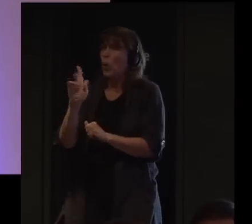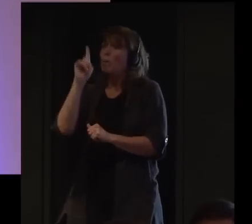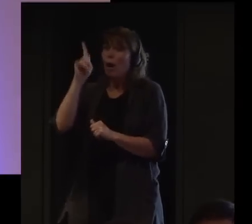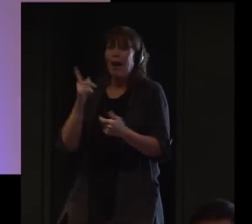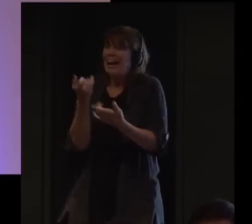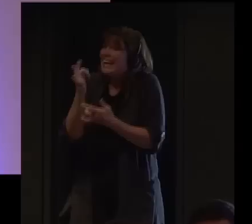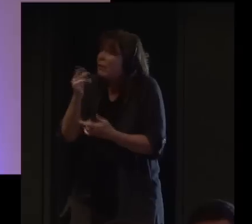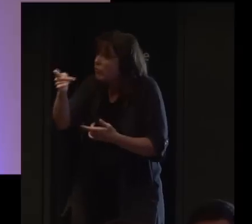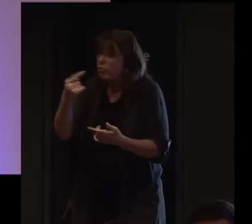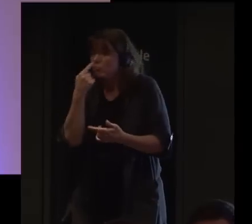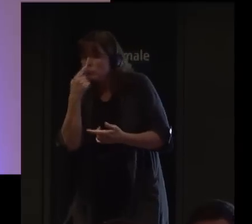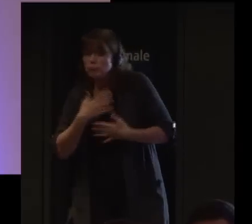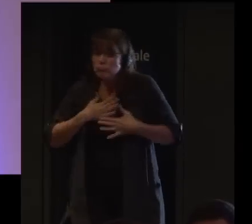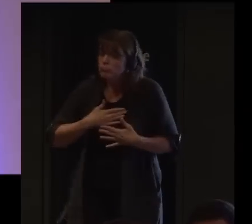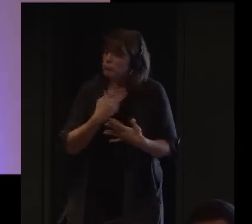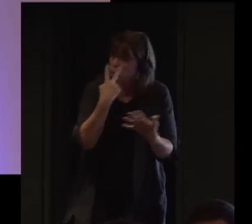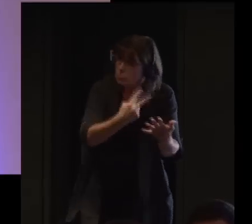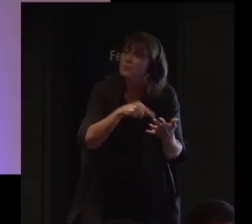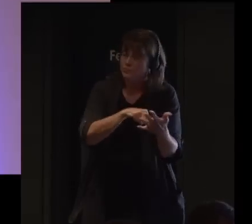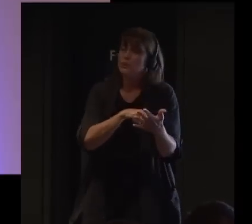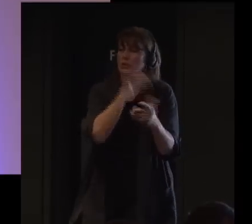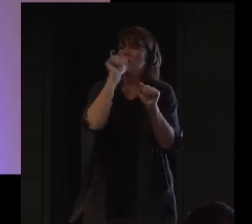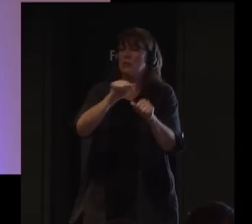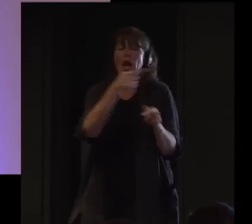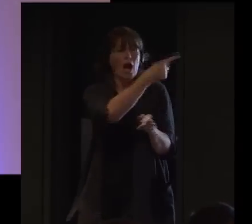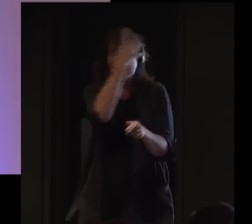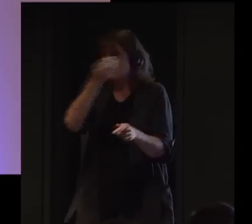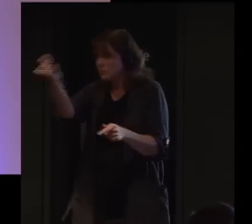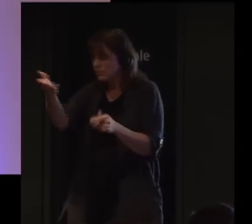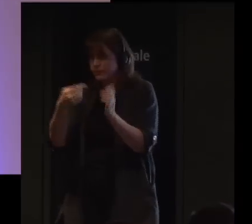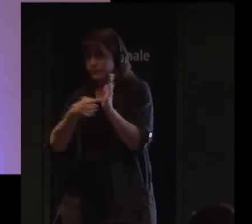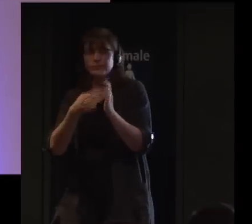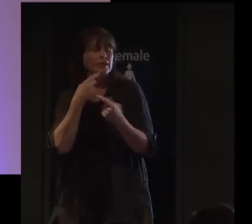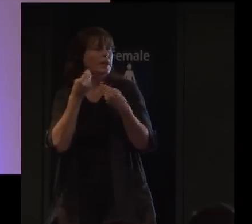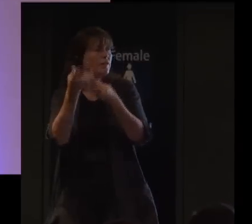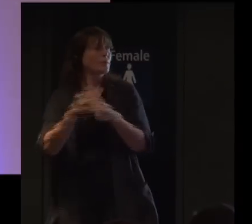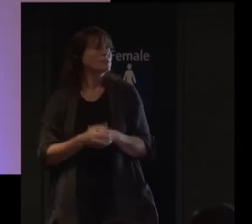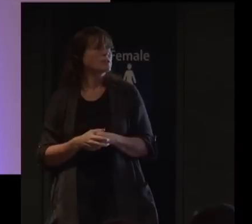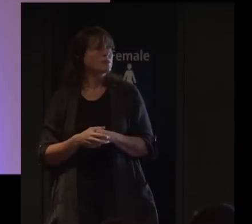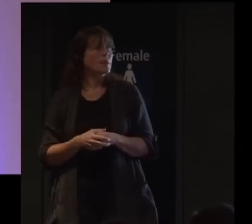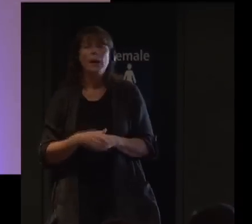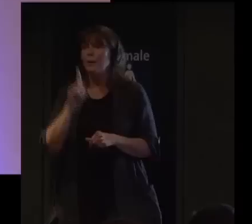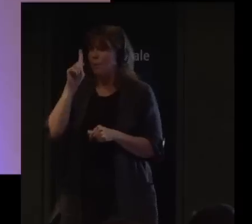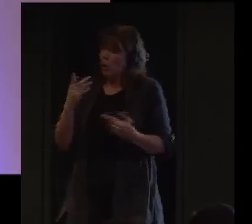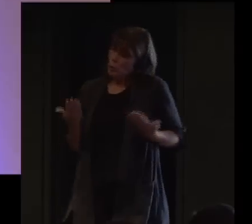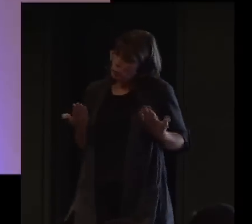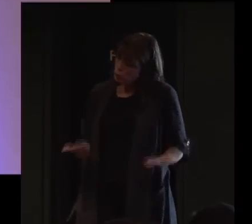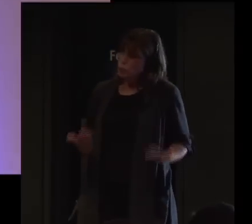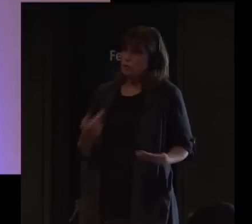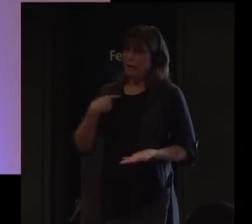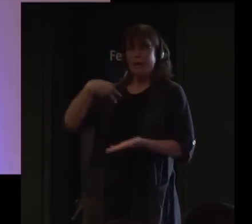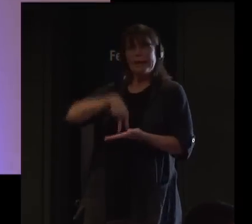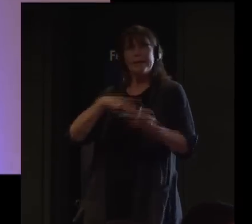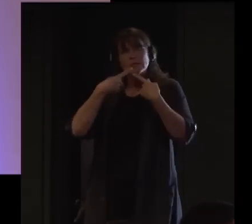interested, we can discuss afterwards about it. The importance of my statement today, of my